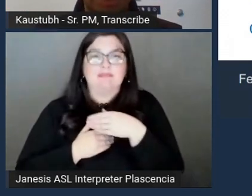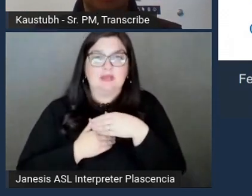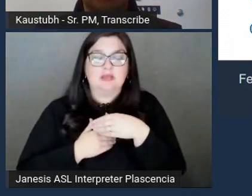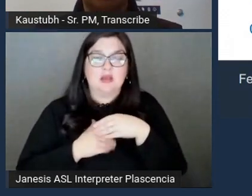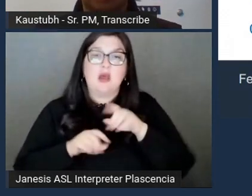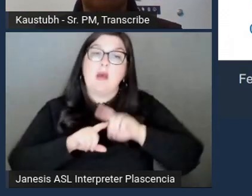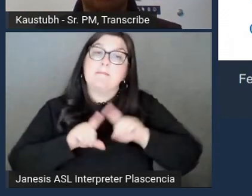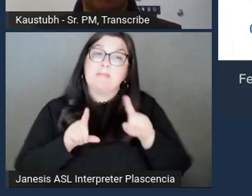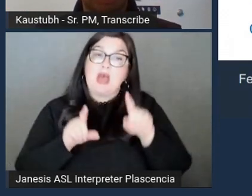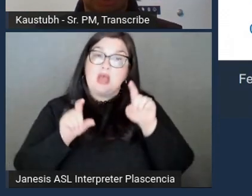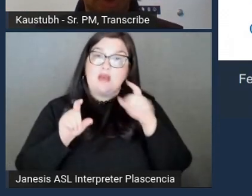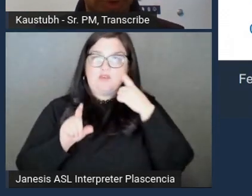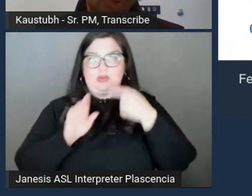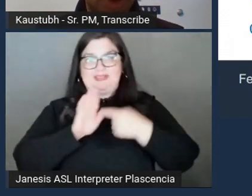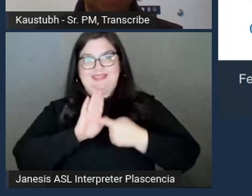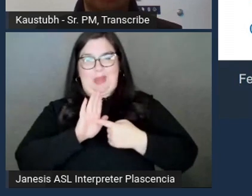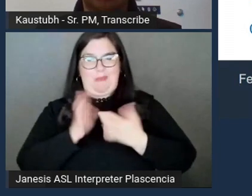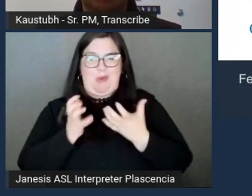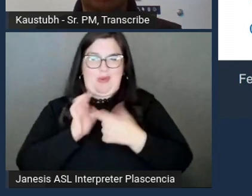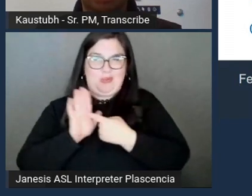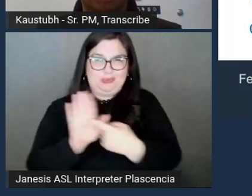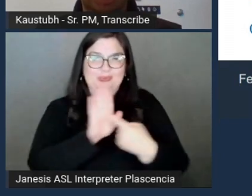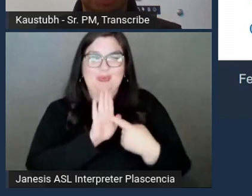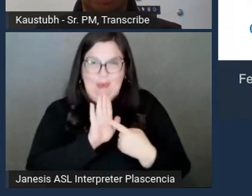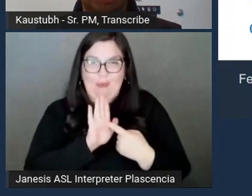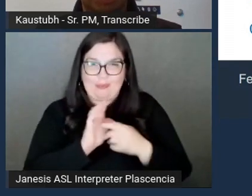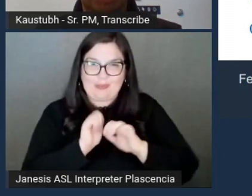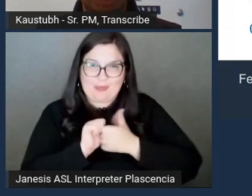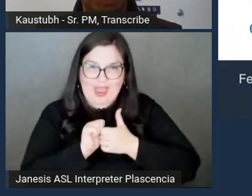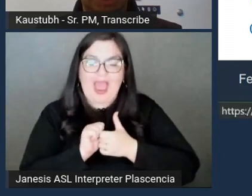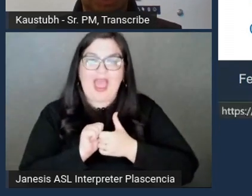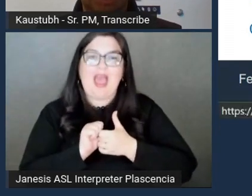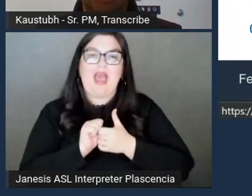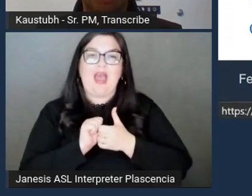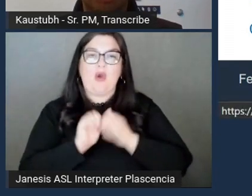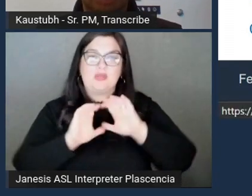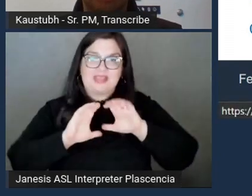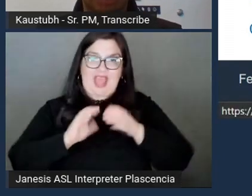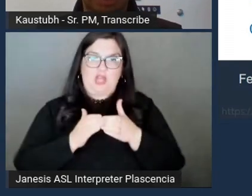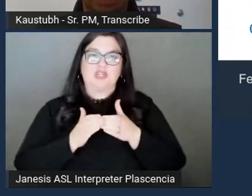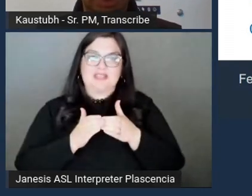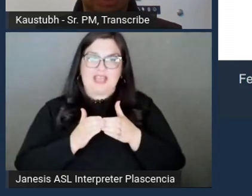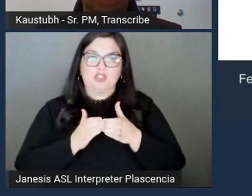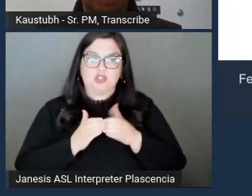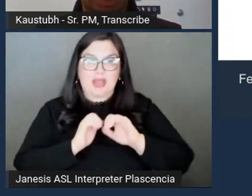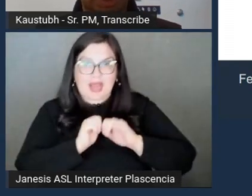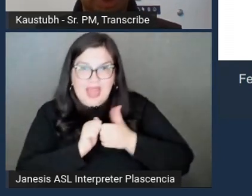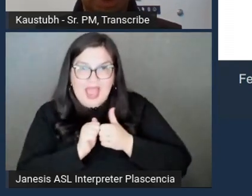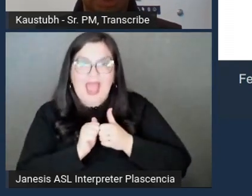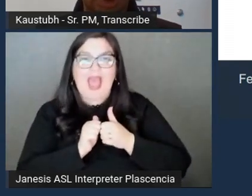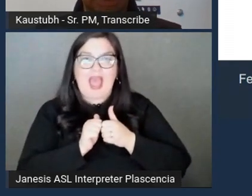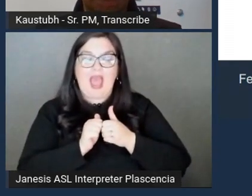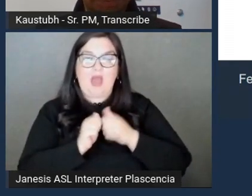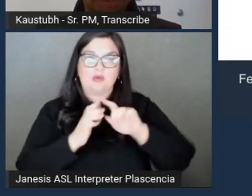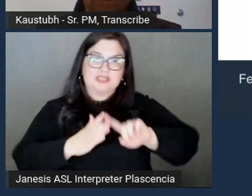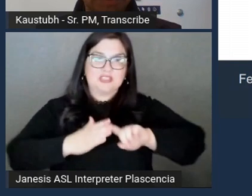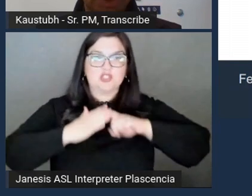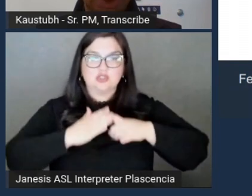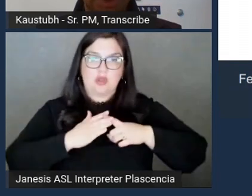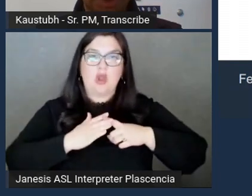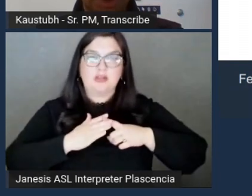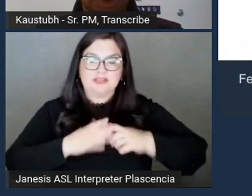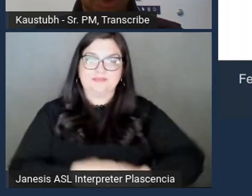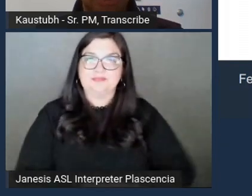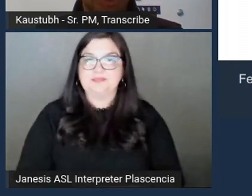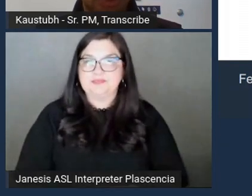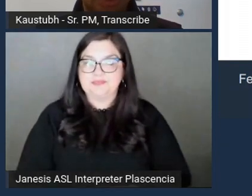for the intents of this demo, I'm going to show you this, categorization feature and how you can get started with creating a category,